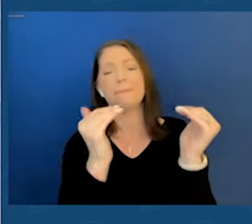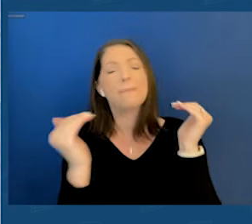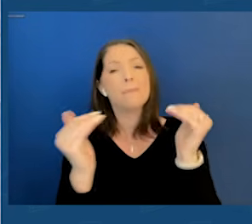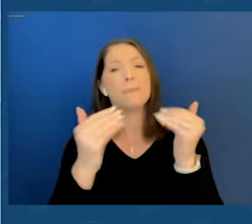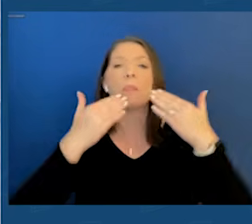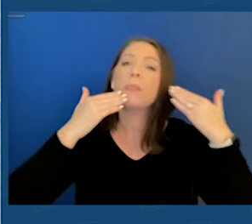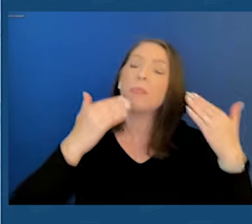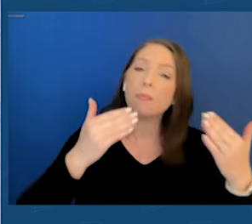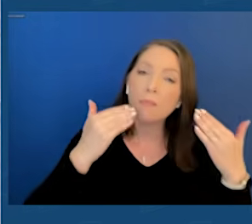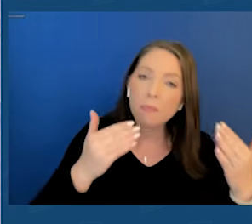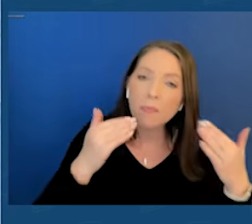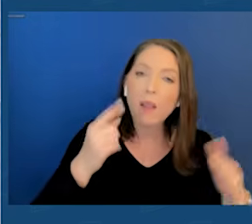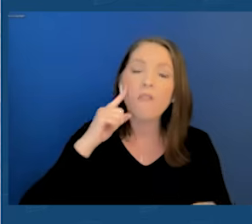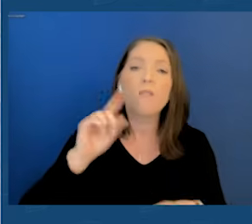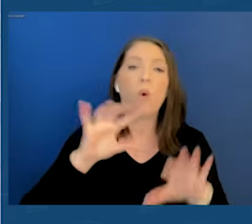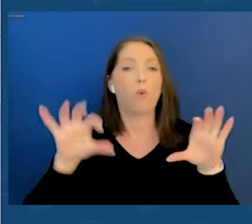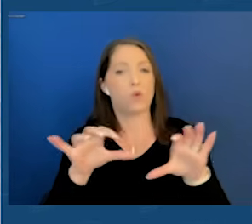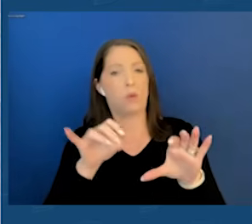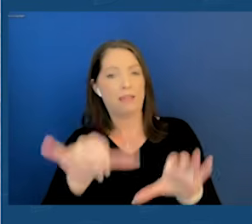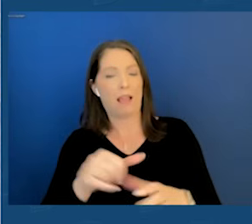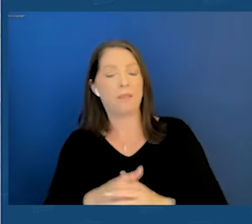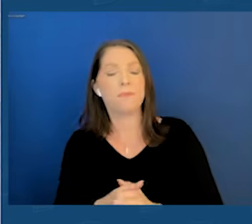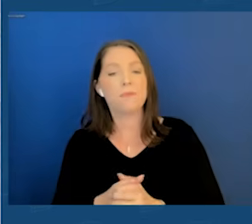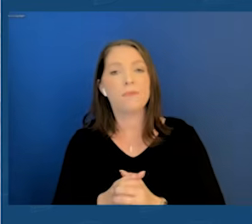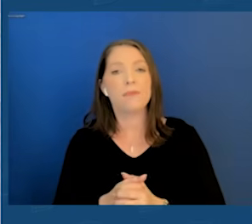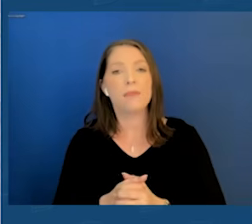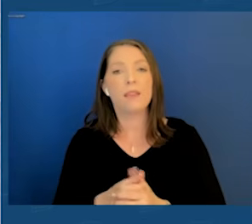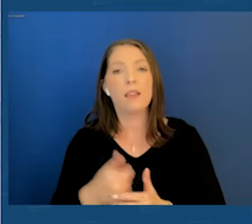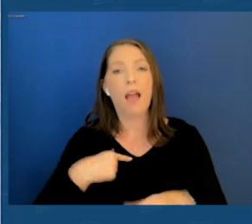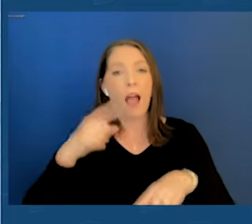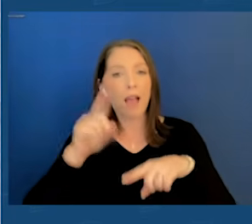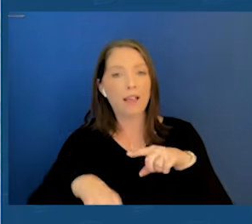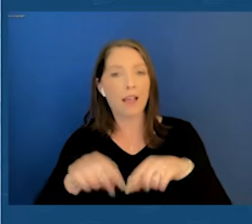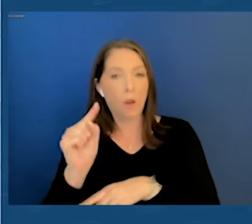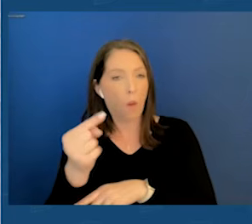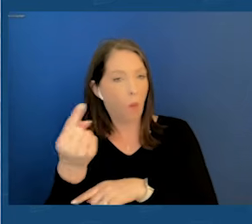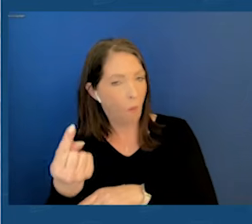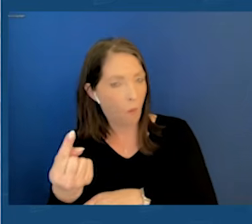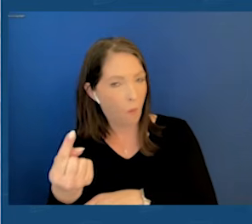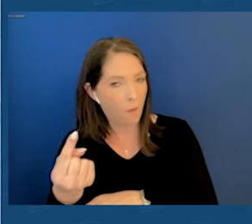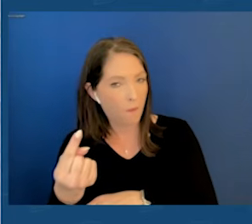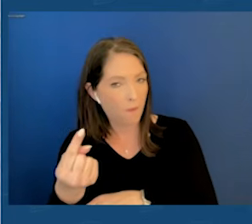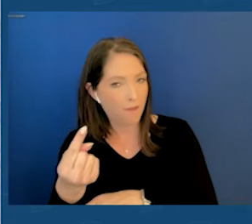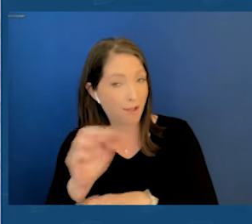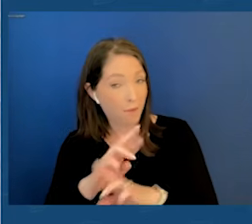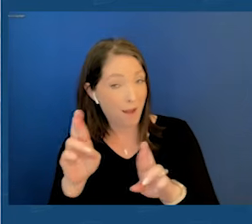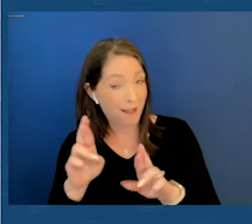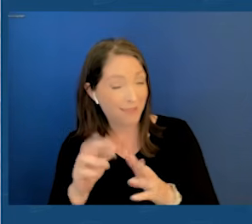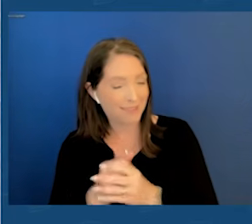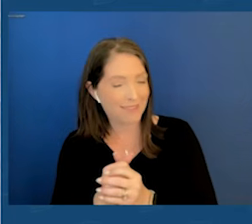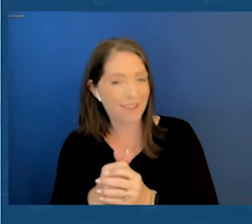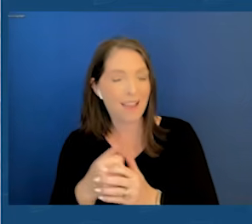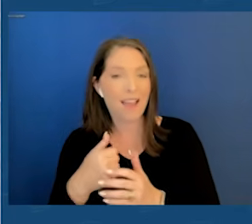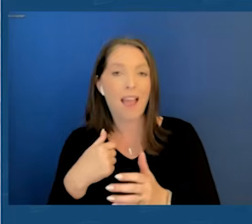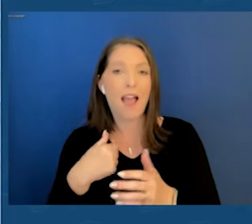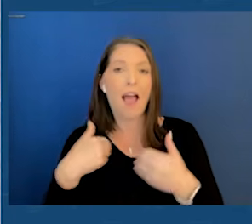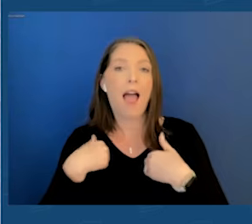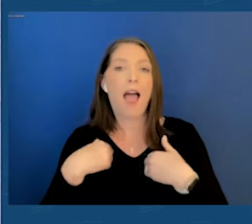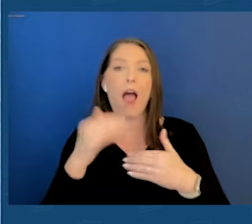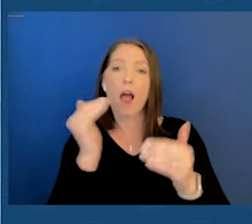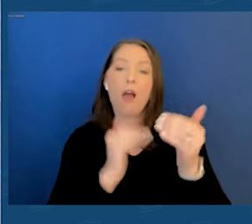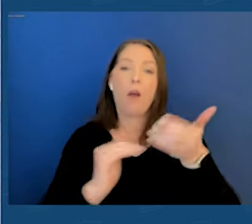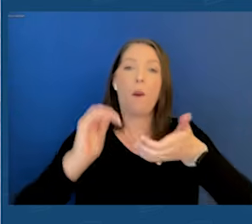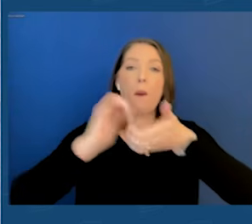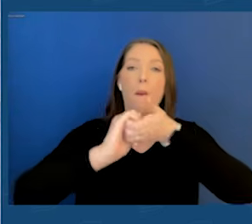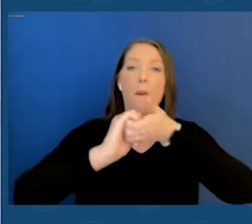you for doing that. And I could not do this alone. Get ready. I could not do this alone. I had to have a partner in